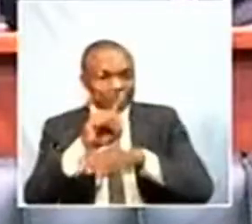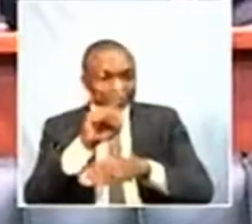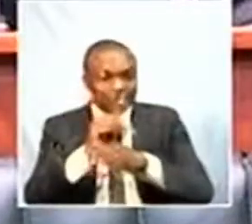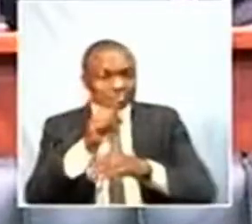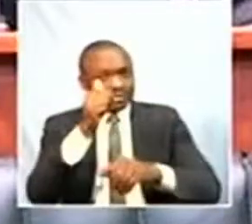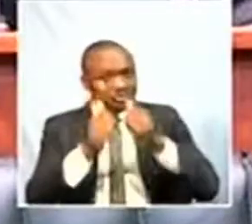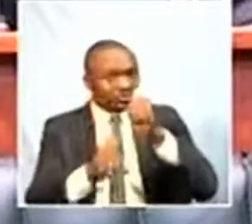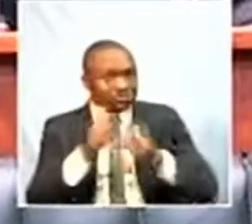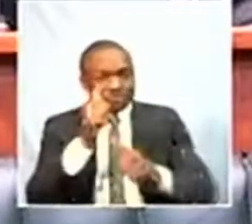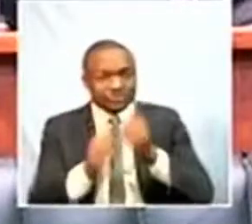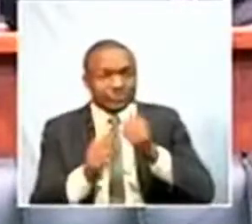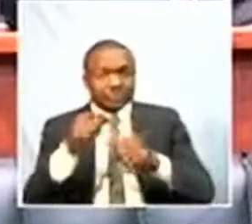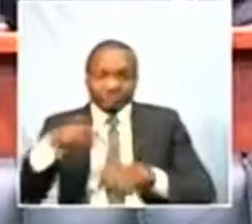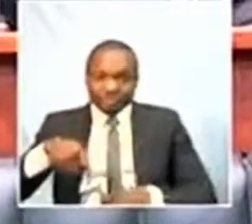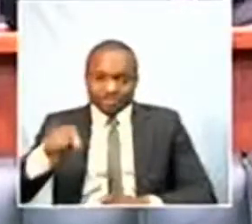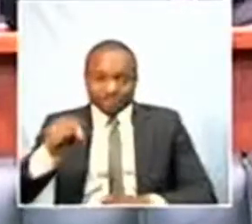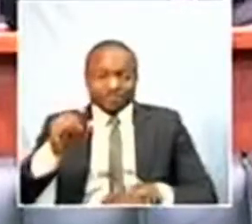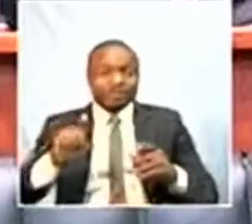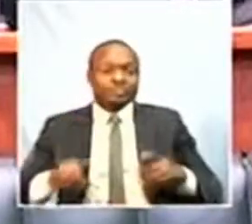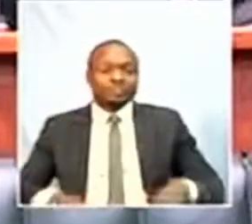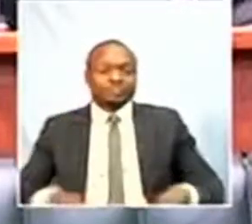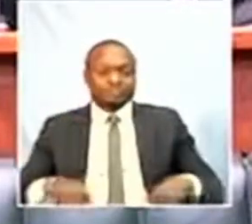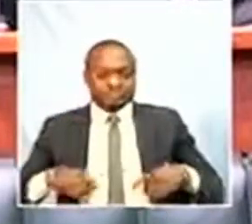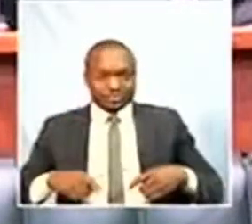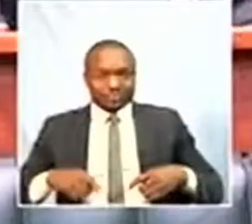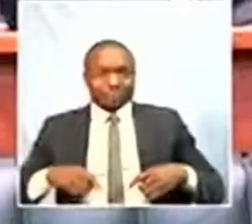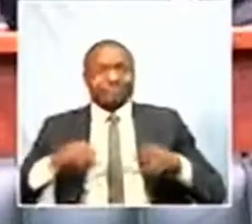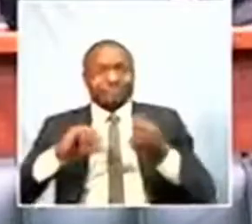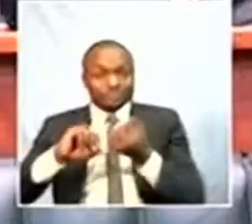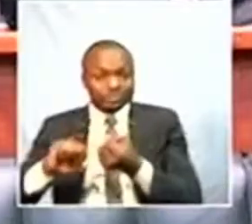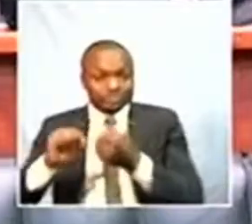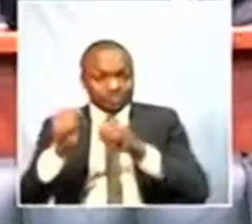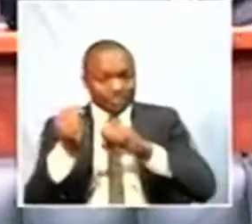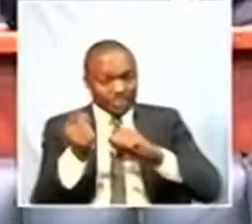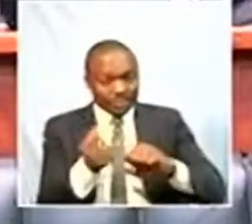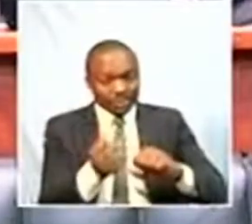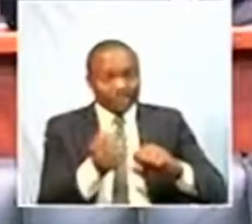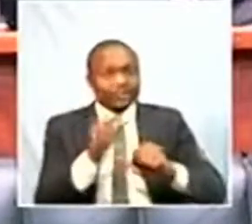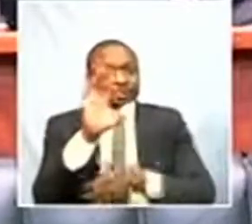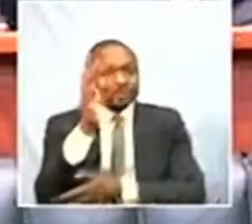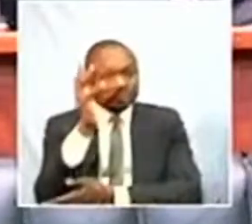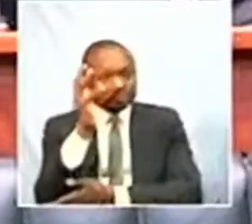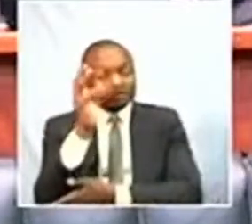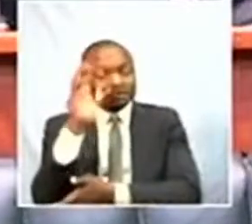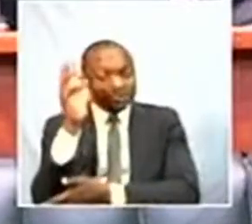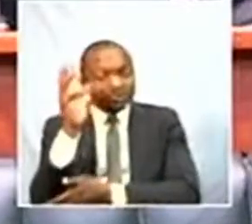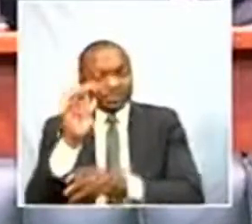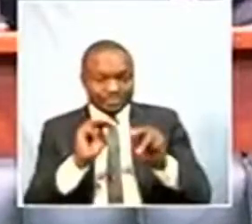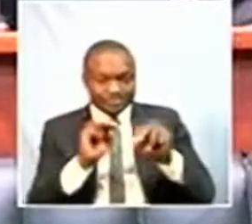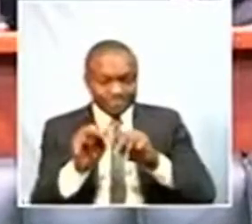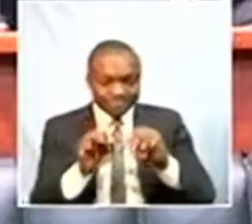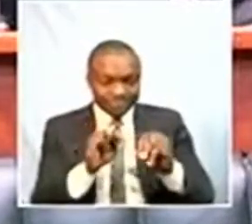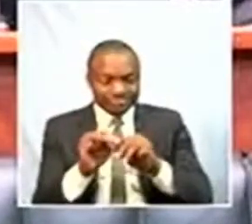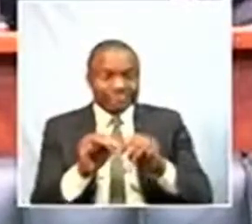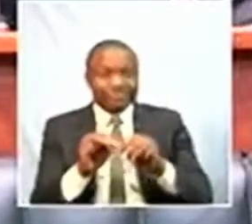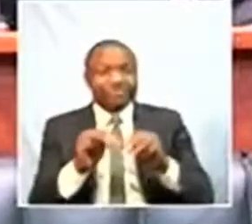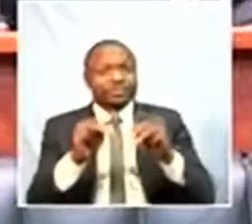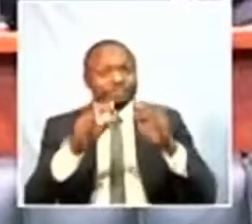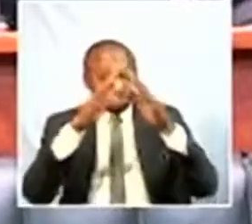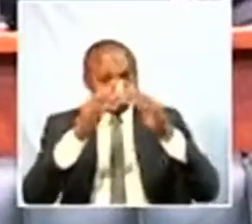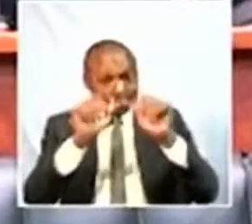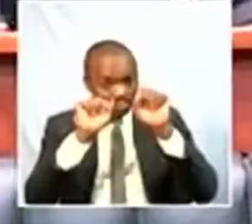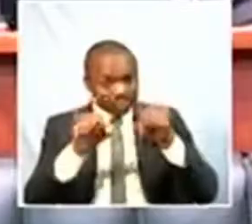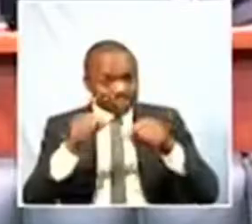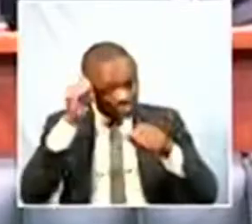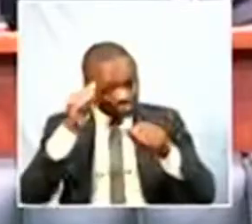which aims on sustainable livelihoods and conserving forest and forest management. The House can agree with